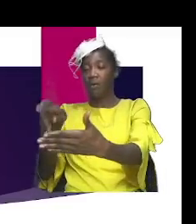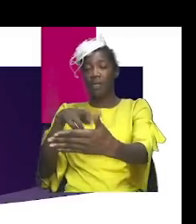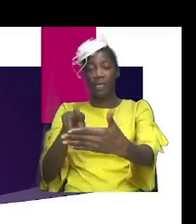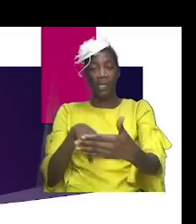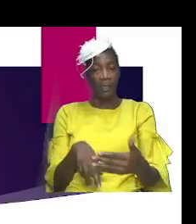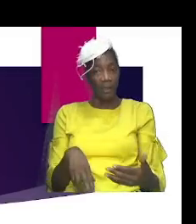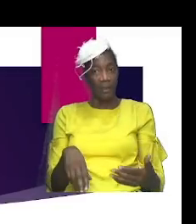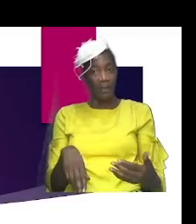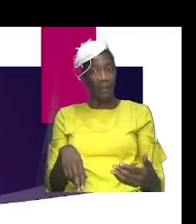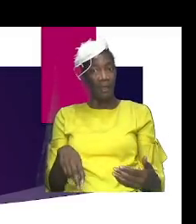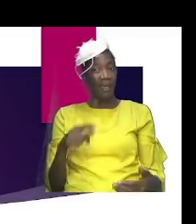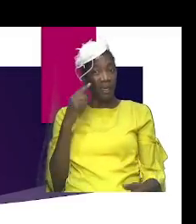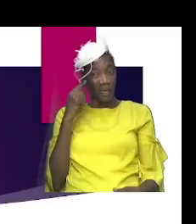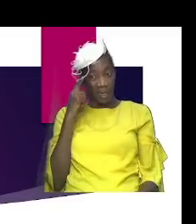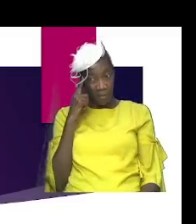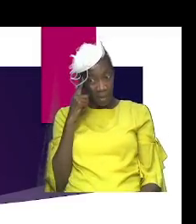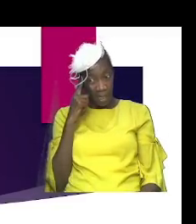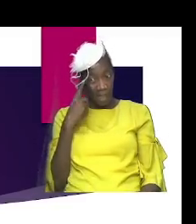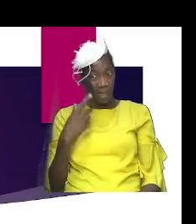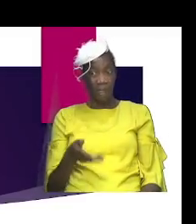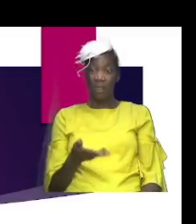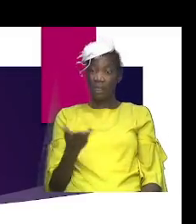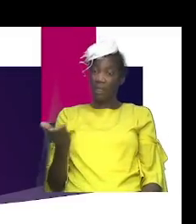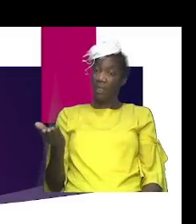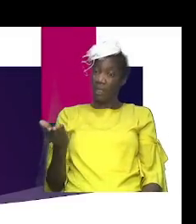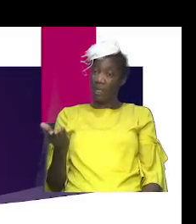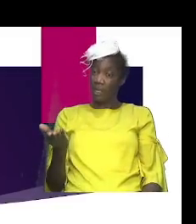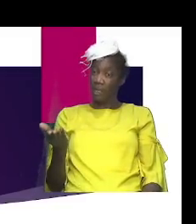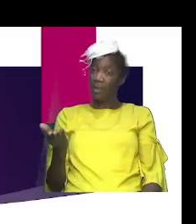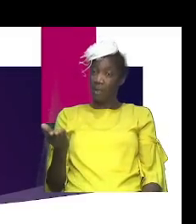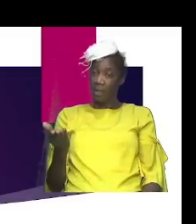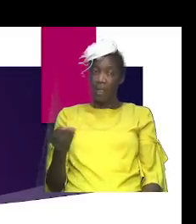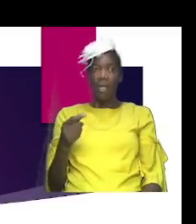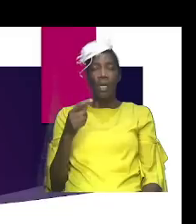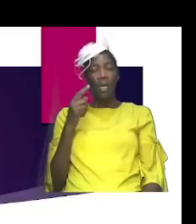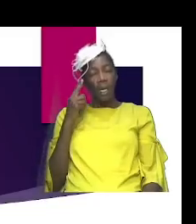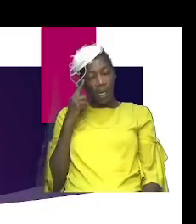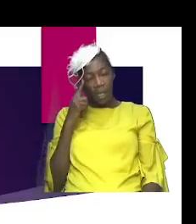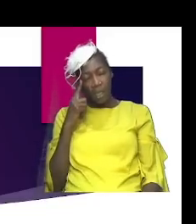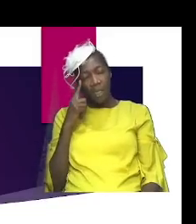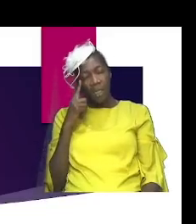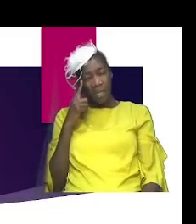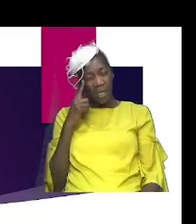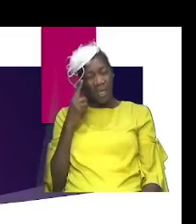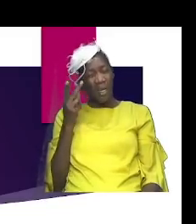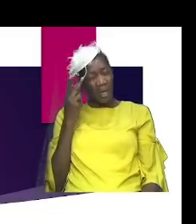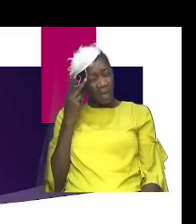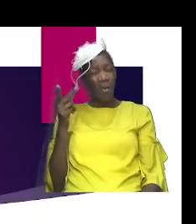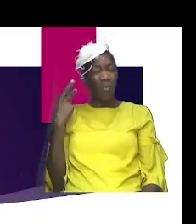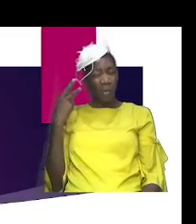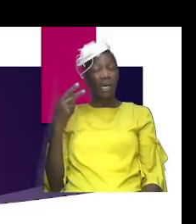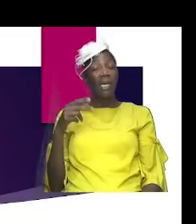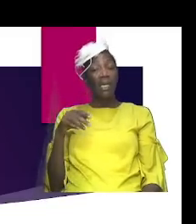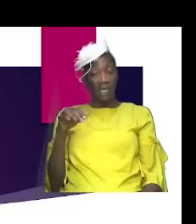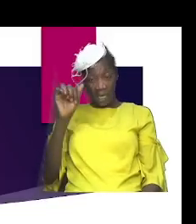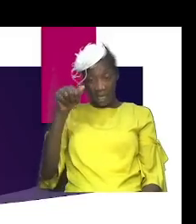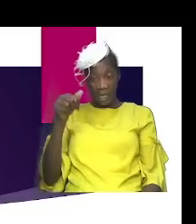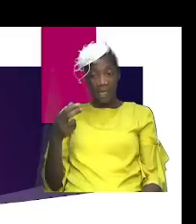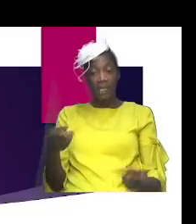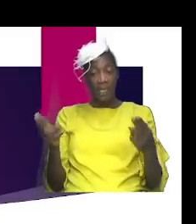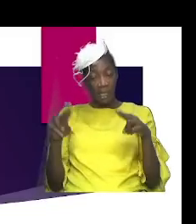minds will be there to look back and say, yes, it did happen. We will not be able to mount a